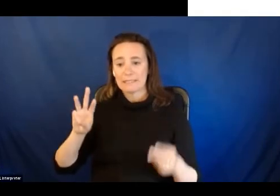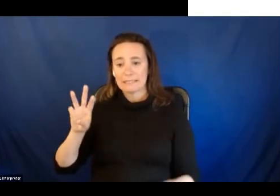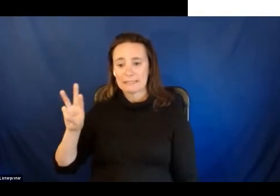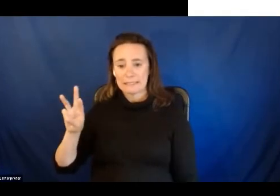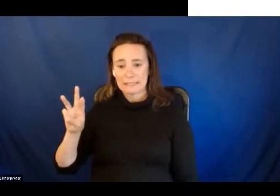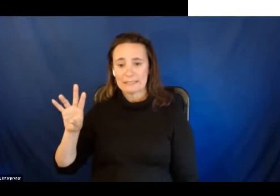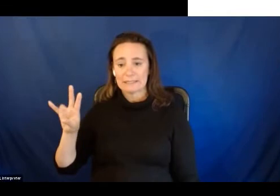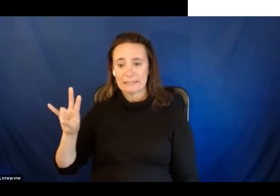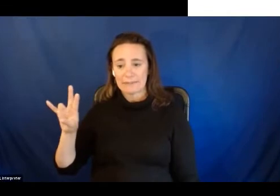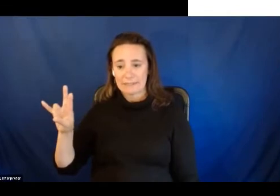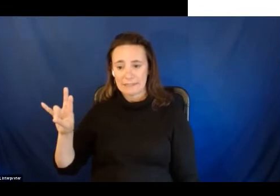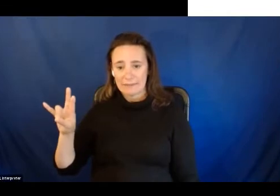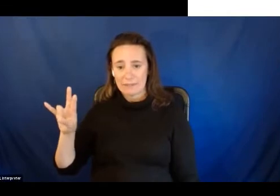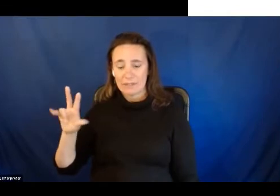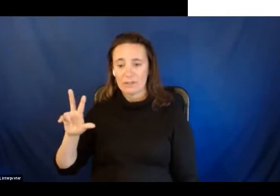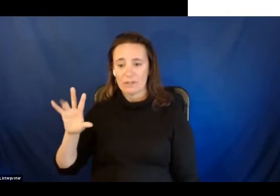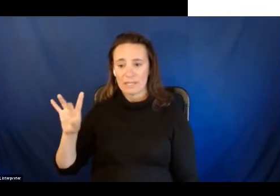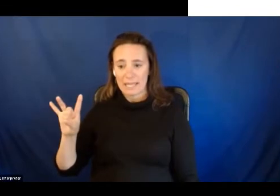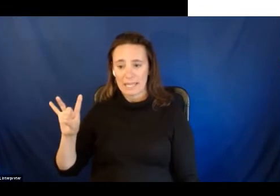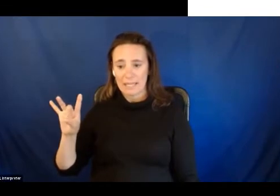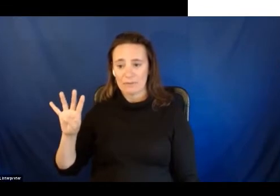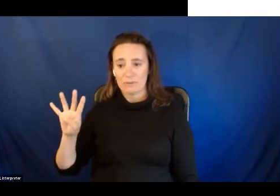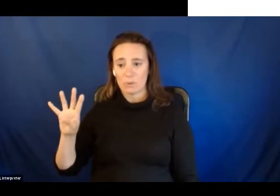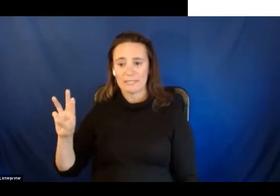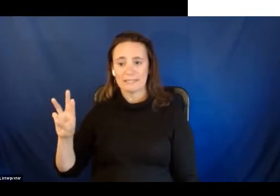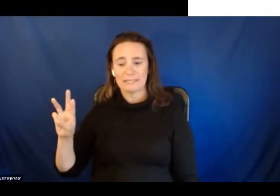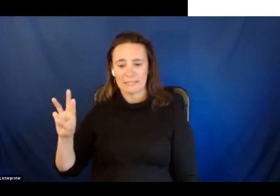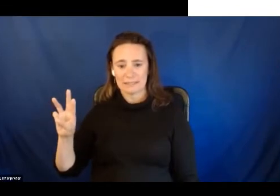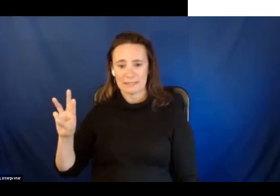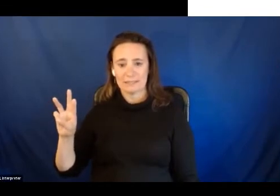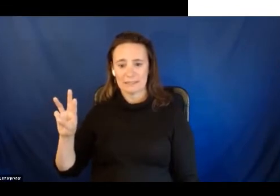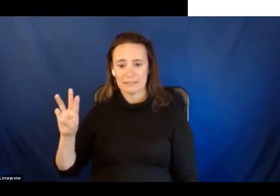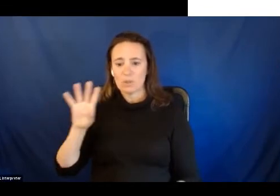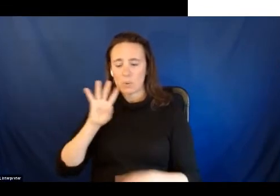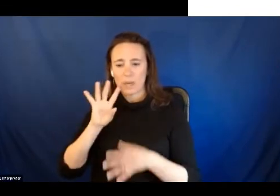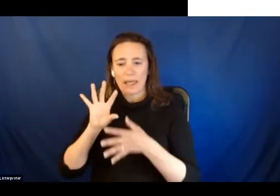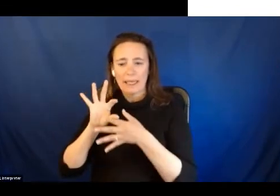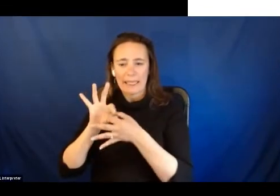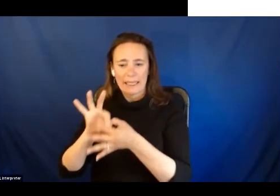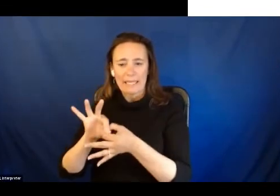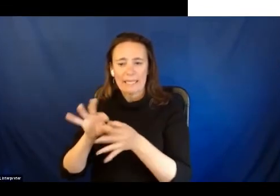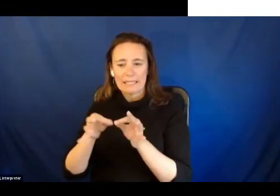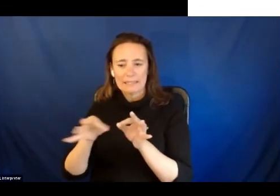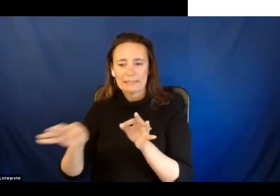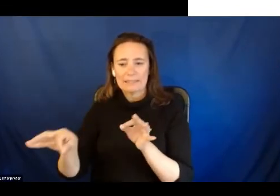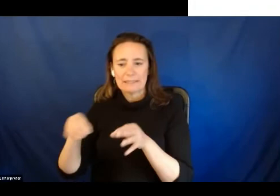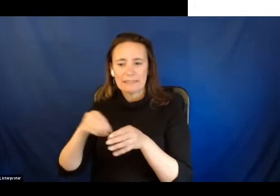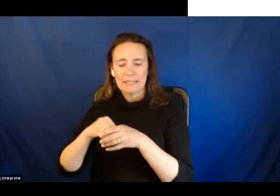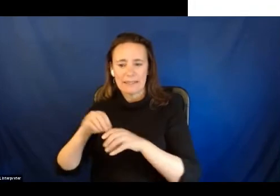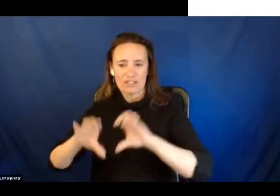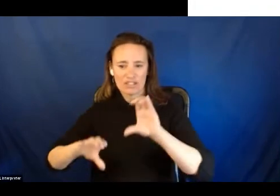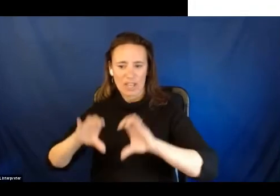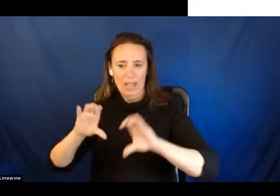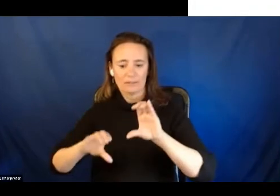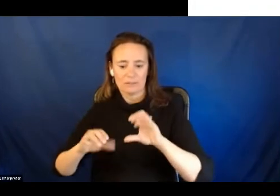66773846. And Marley is going to put a link for you all to go to in the chat.